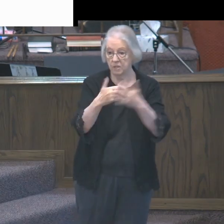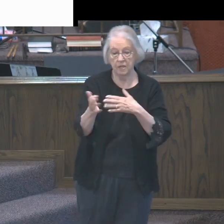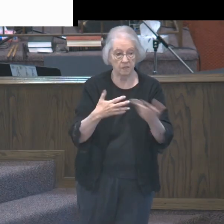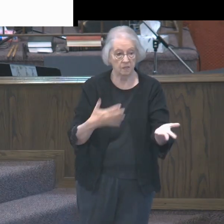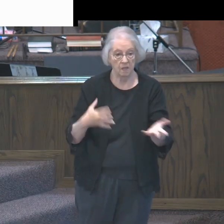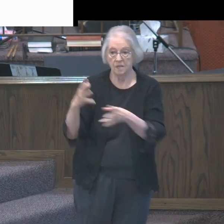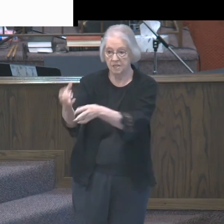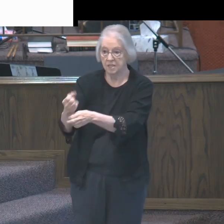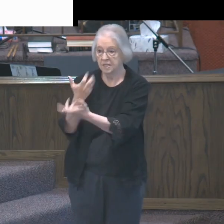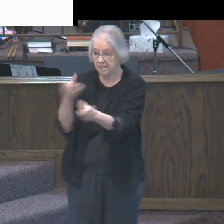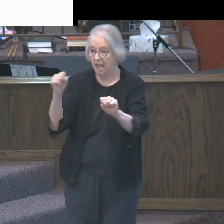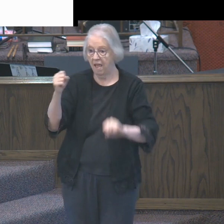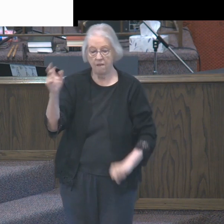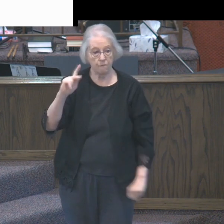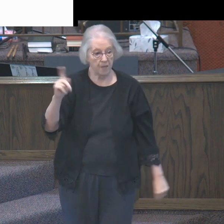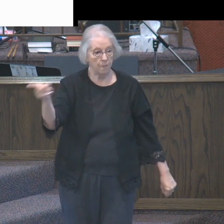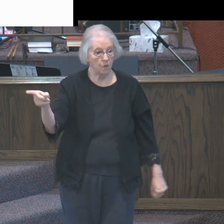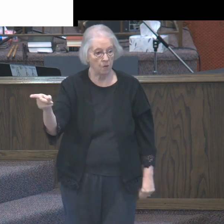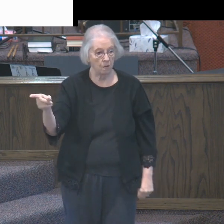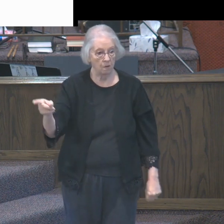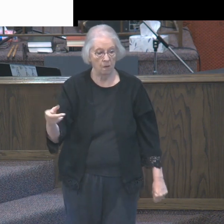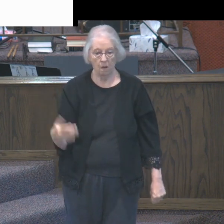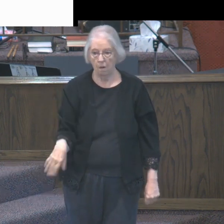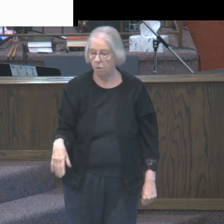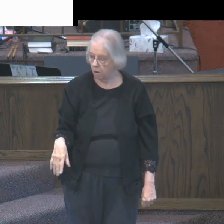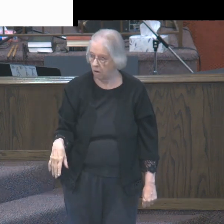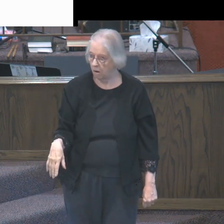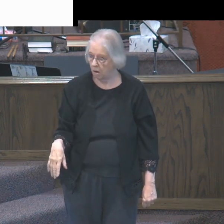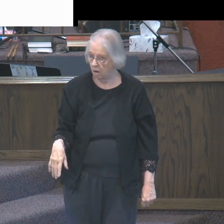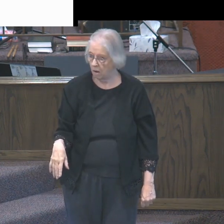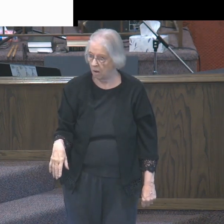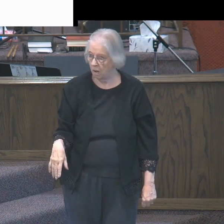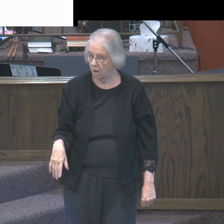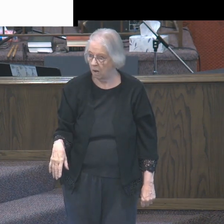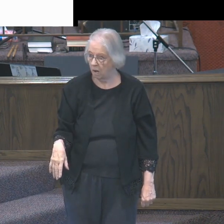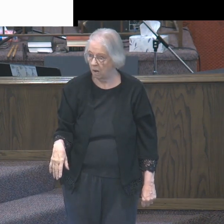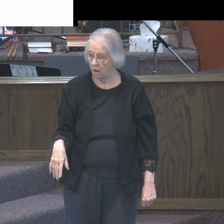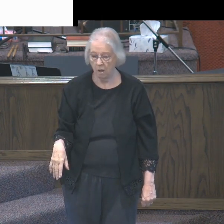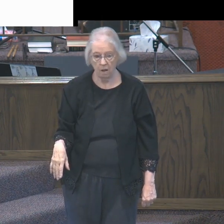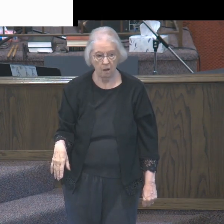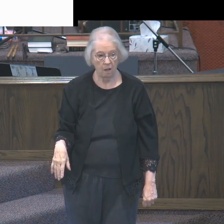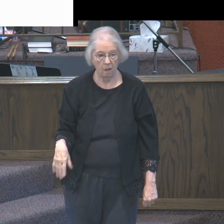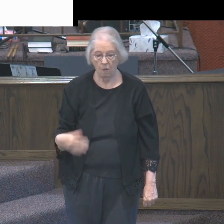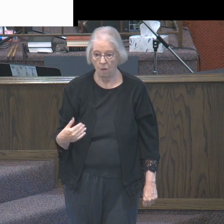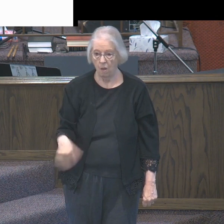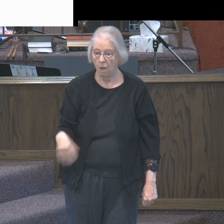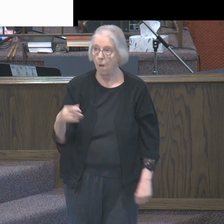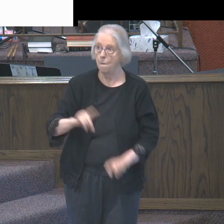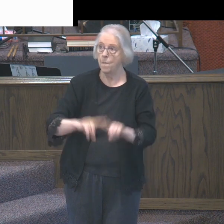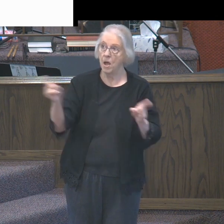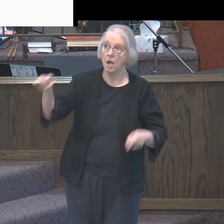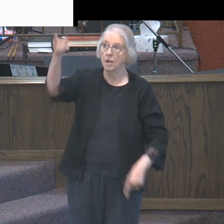For if we were enemies, we were reconciled to God through the death of his Son. Verse